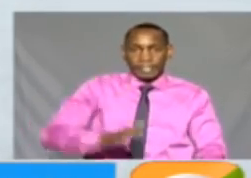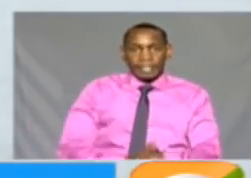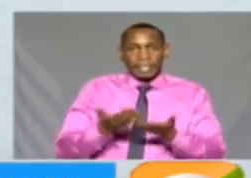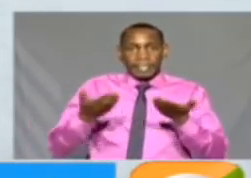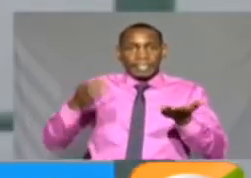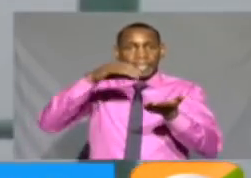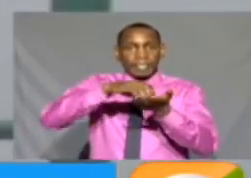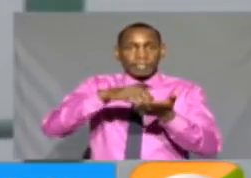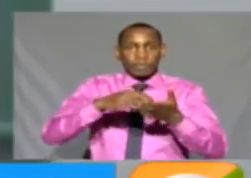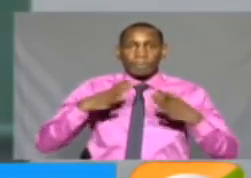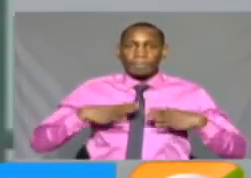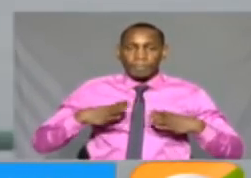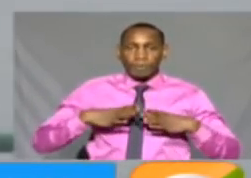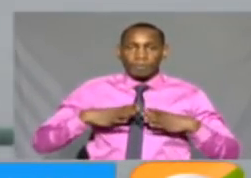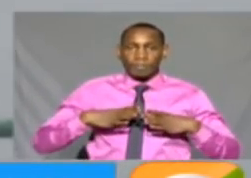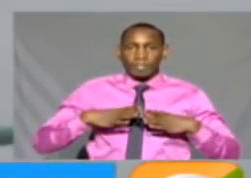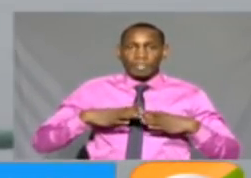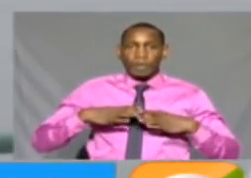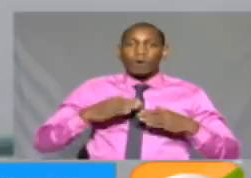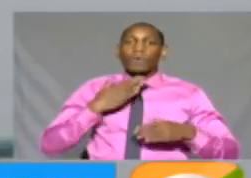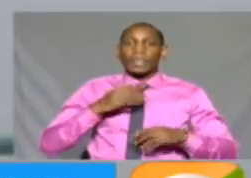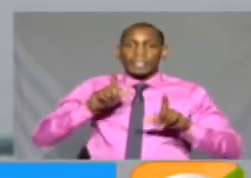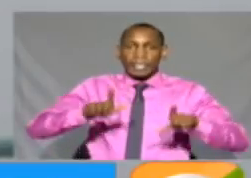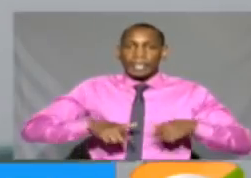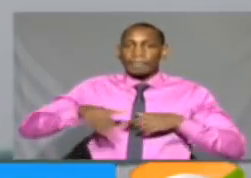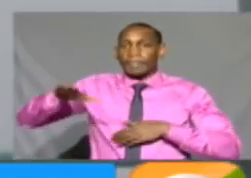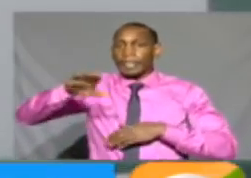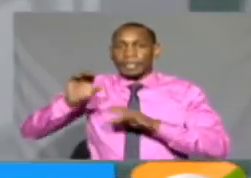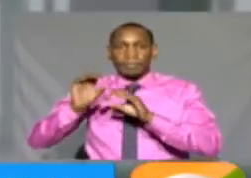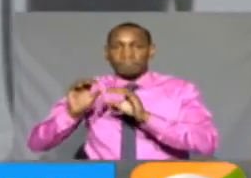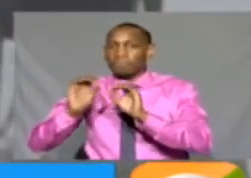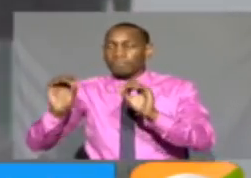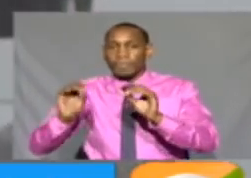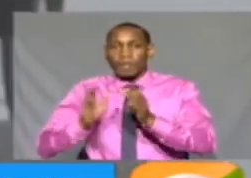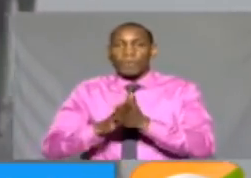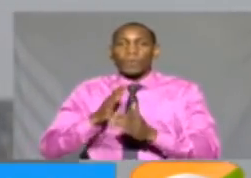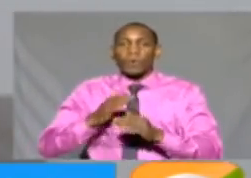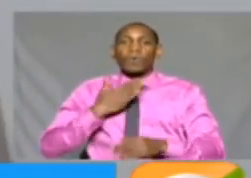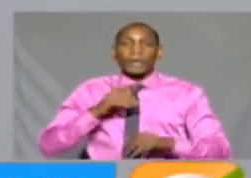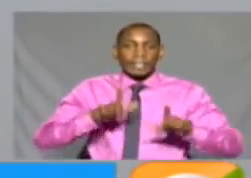where people actually prefer not to live on that side. People try and find homes.